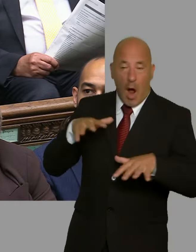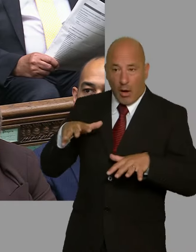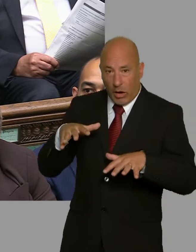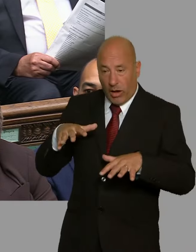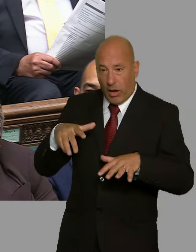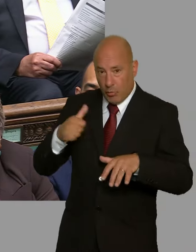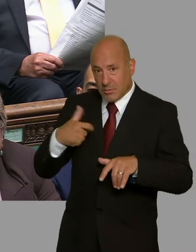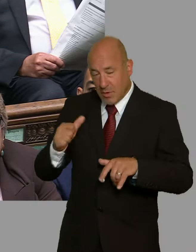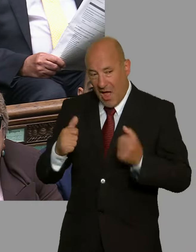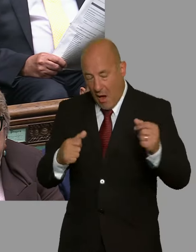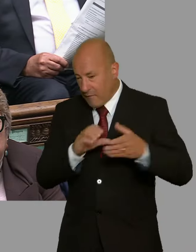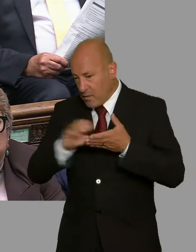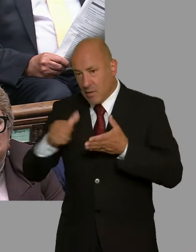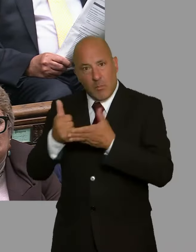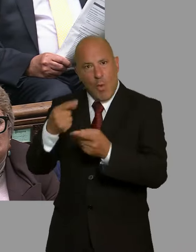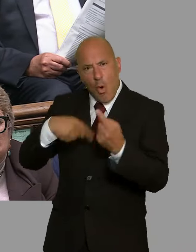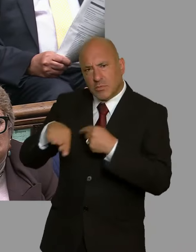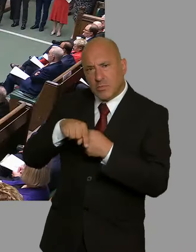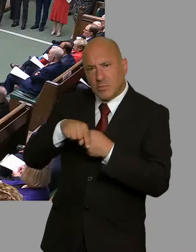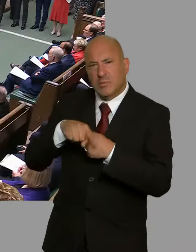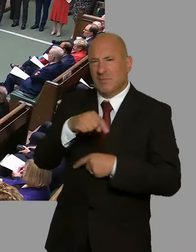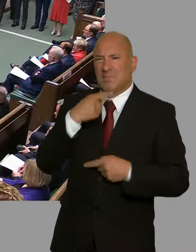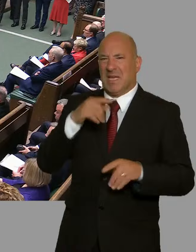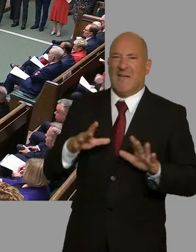payment in full?